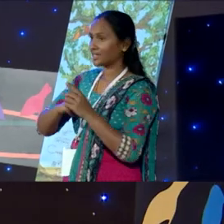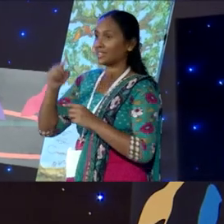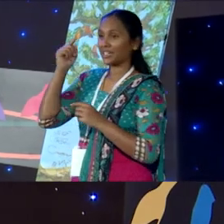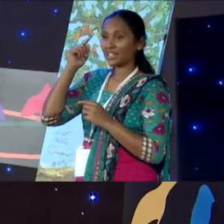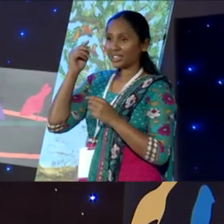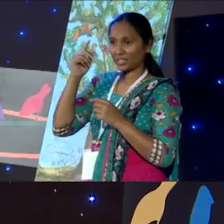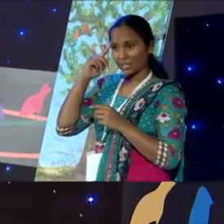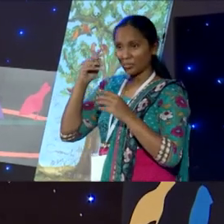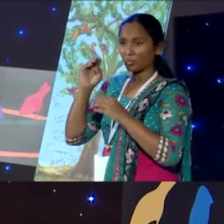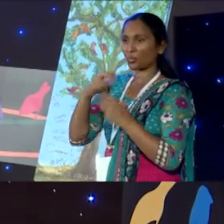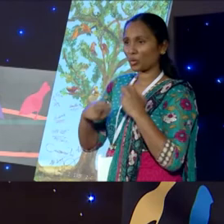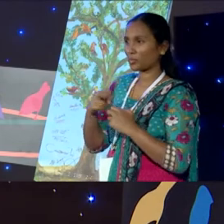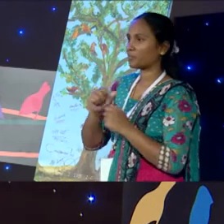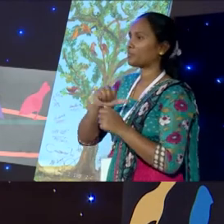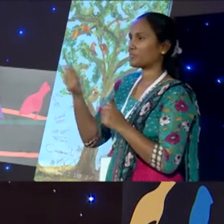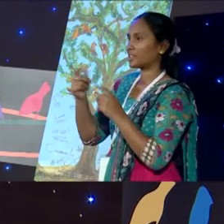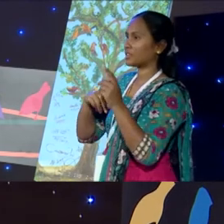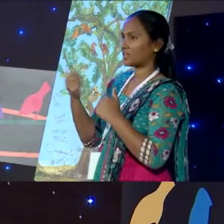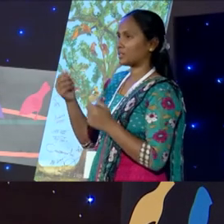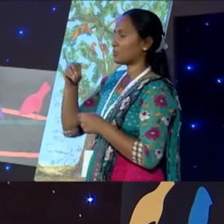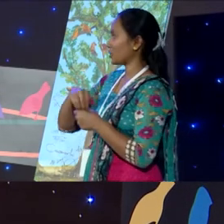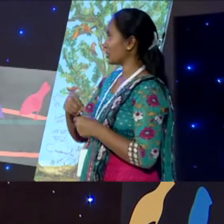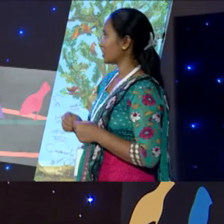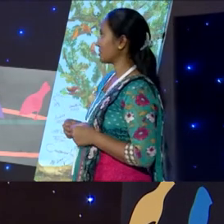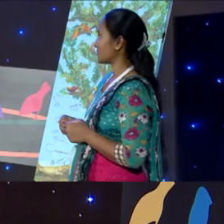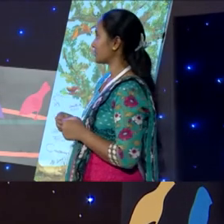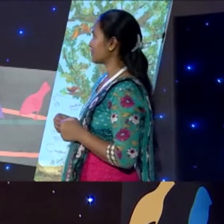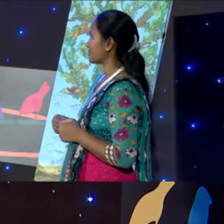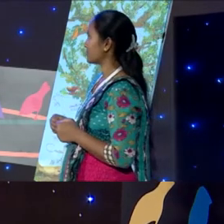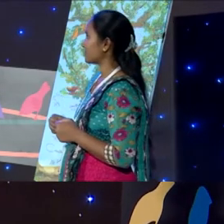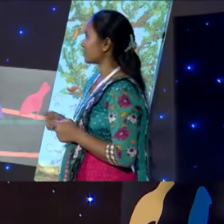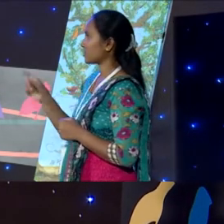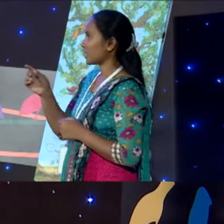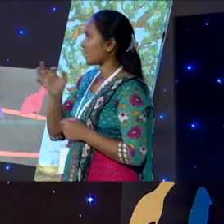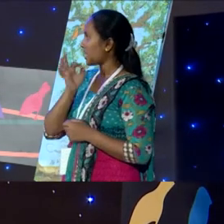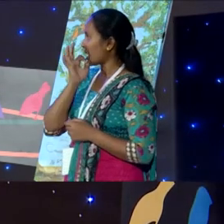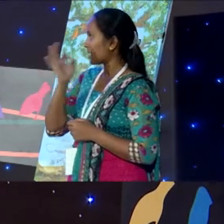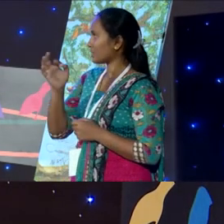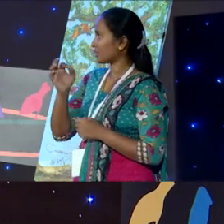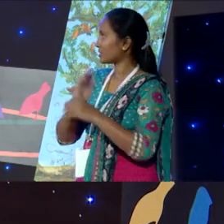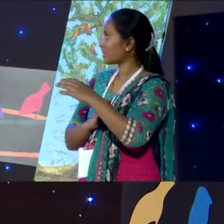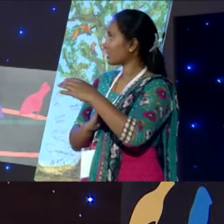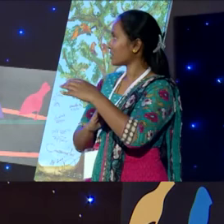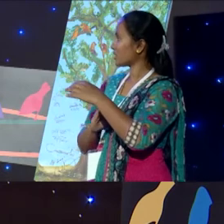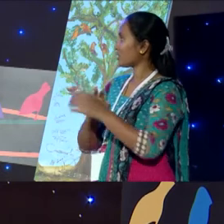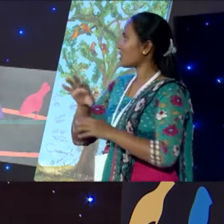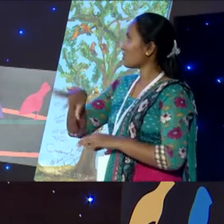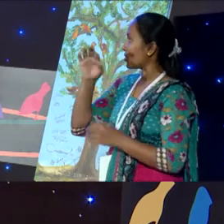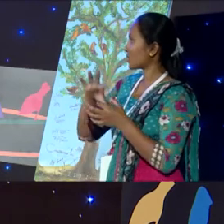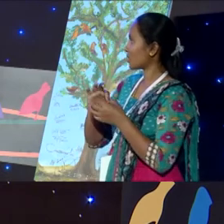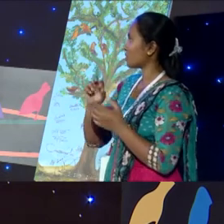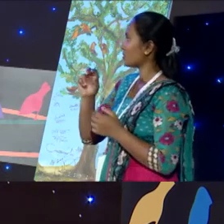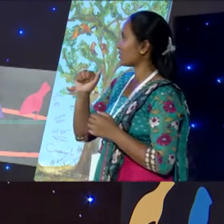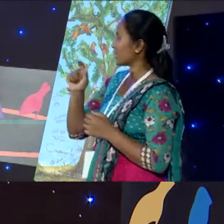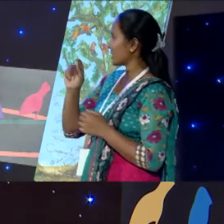condition, their level of independence, their cure, and so on and so forth. So I went to somebody, he's the founder of Citrus Pay, which is just like